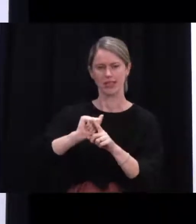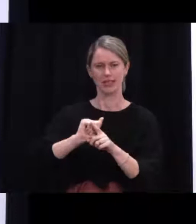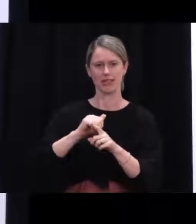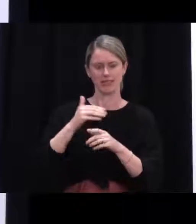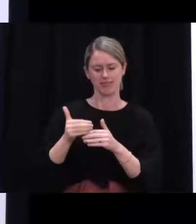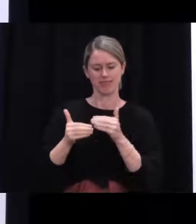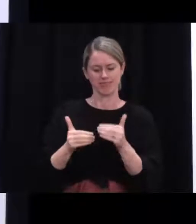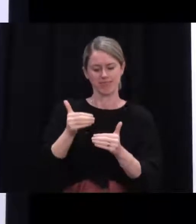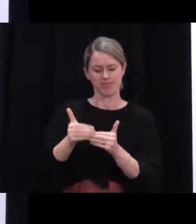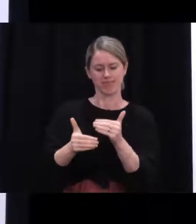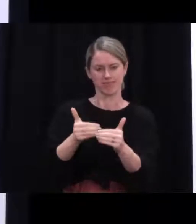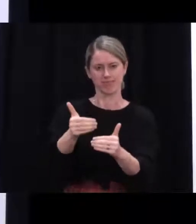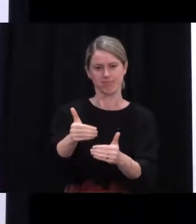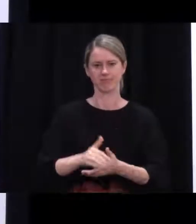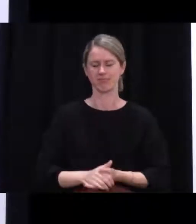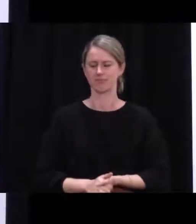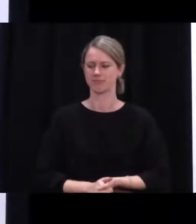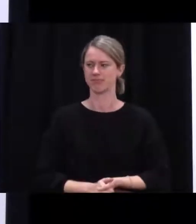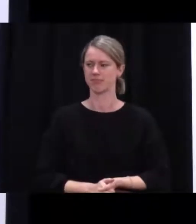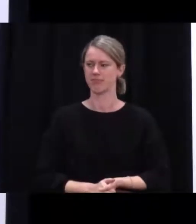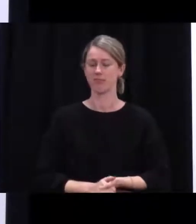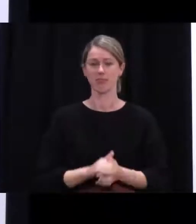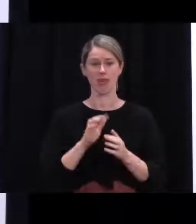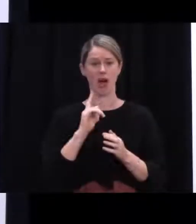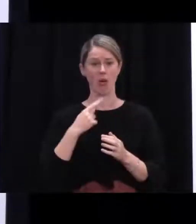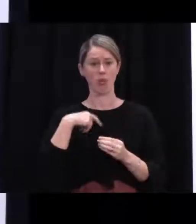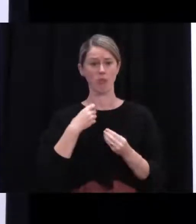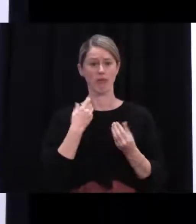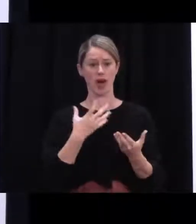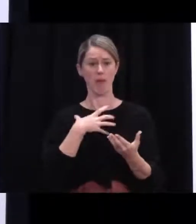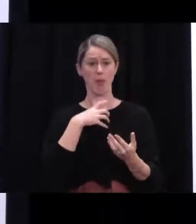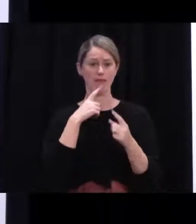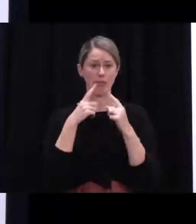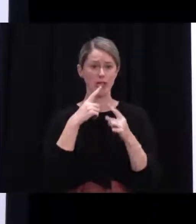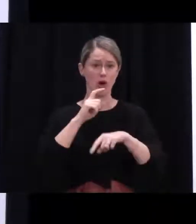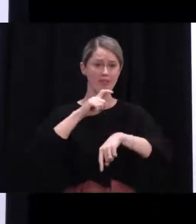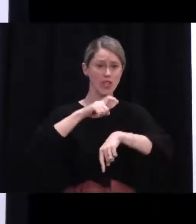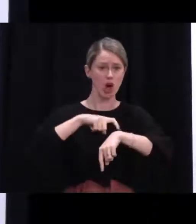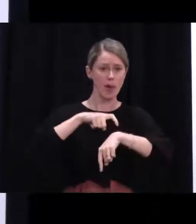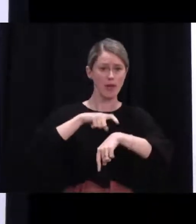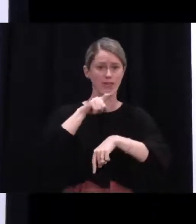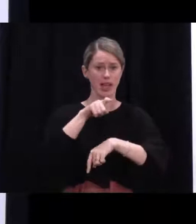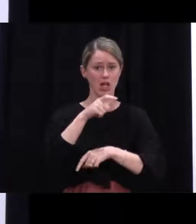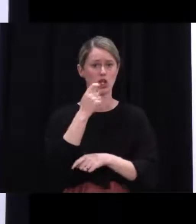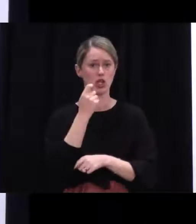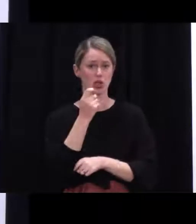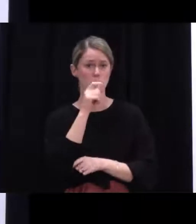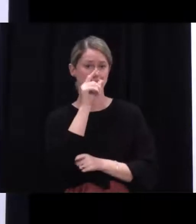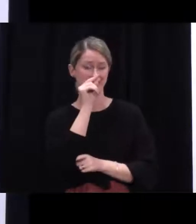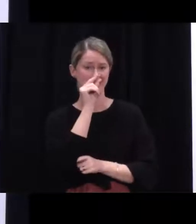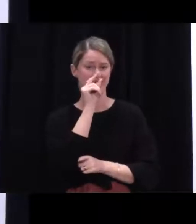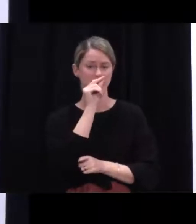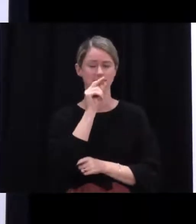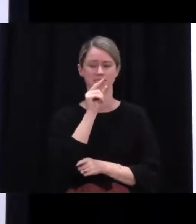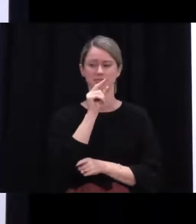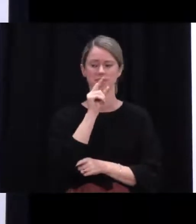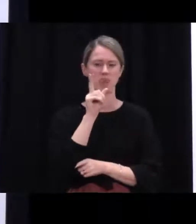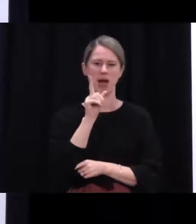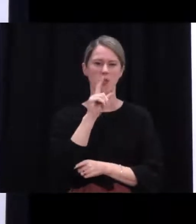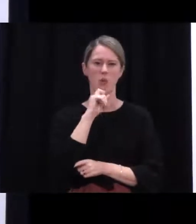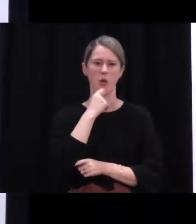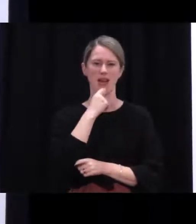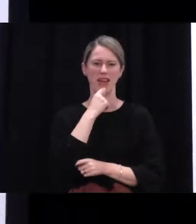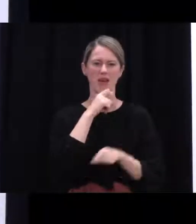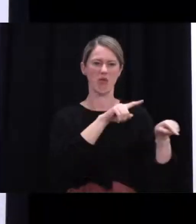be the next significant booking release. And I hope to have more to say on the timing of that release as soon as I can, but as I've indicated, there won't be any